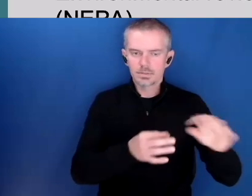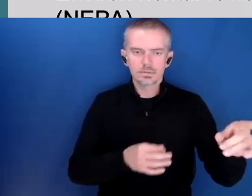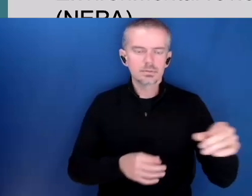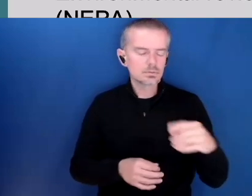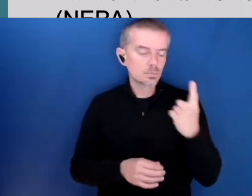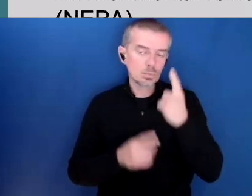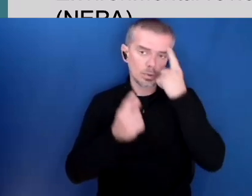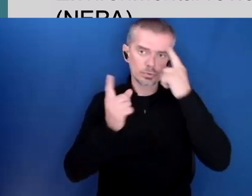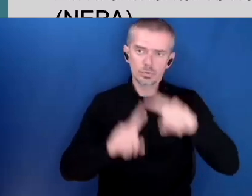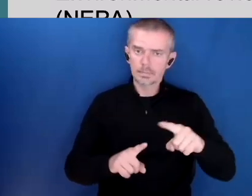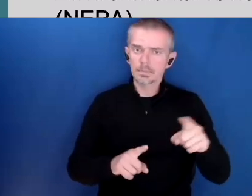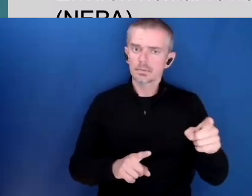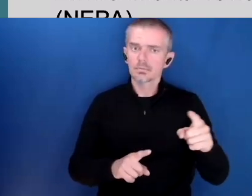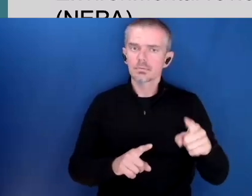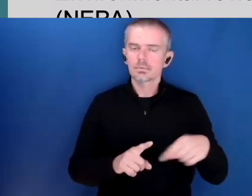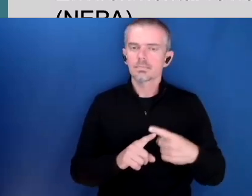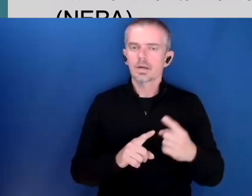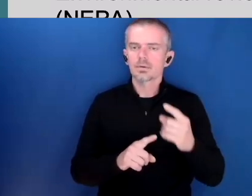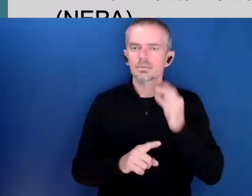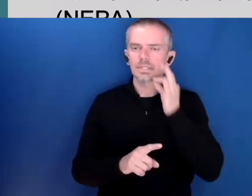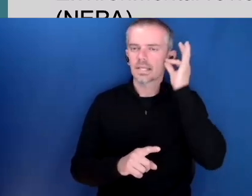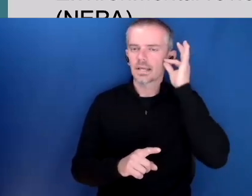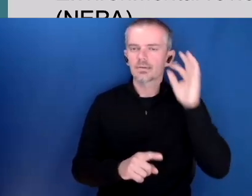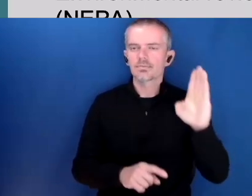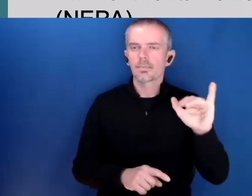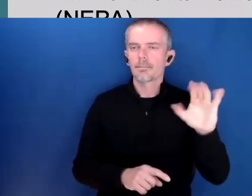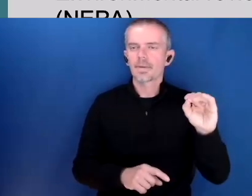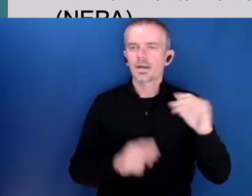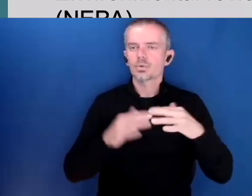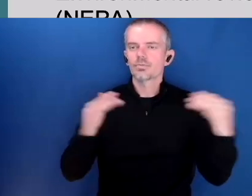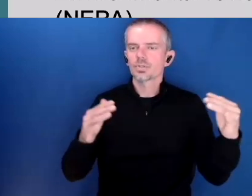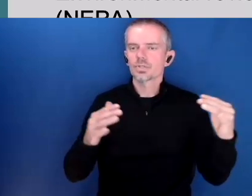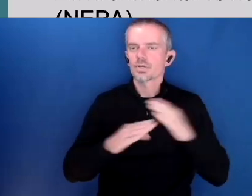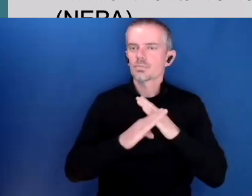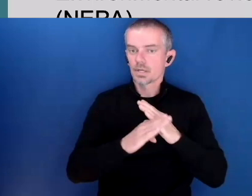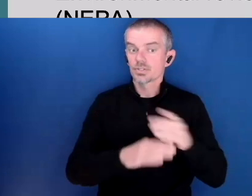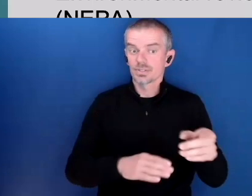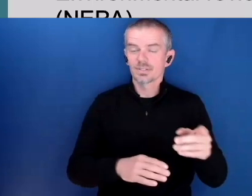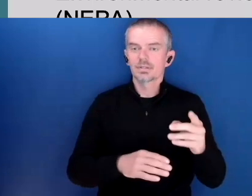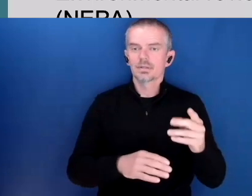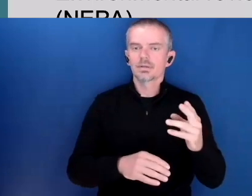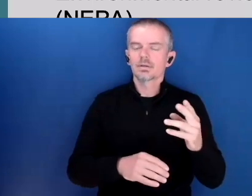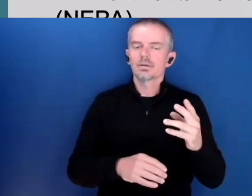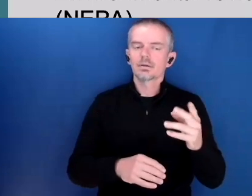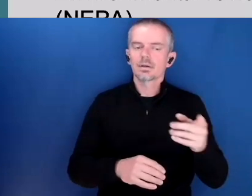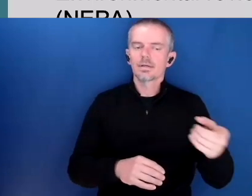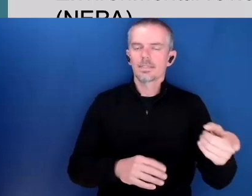agreement that around the native biodiversity protection cites 3 different authorities to really